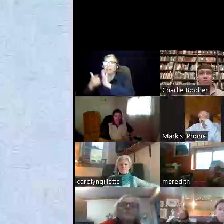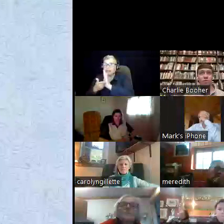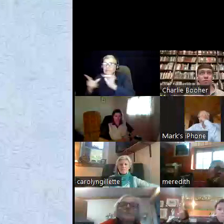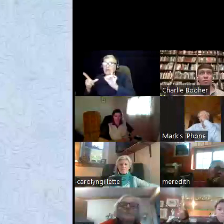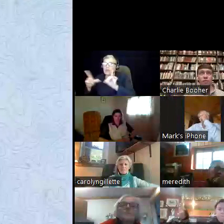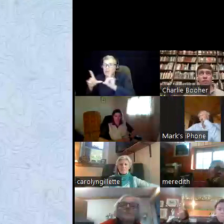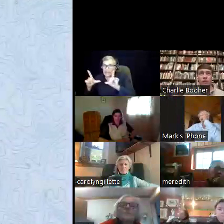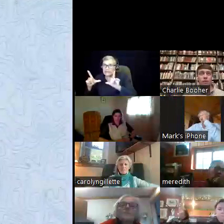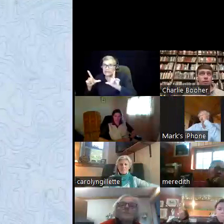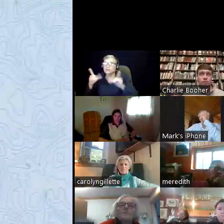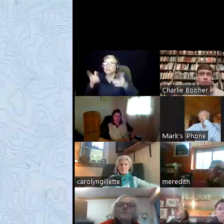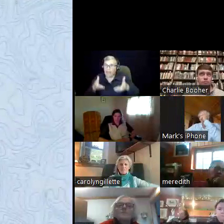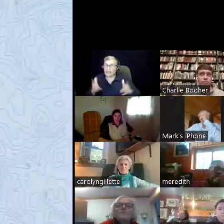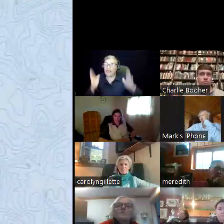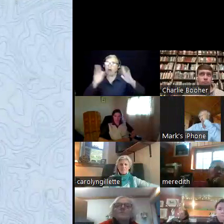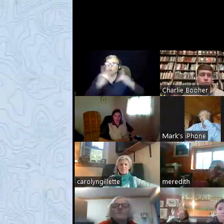Whereas if you